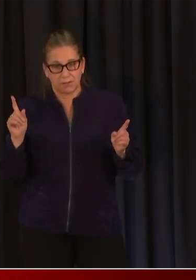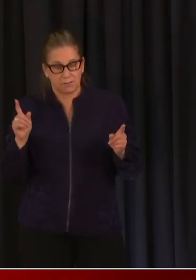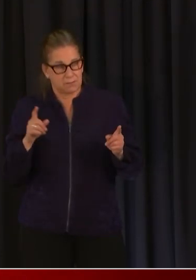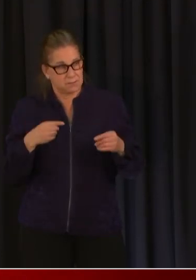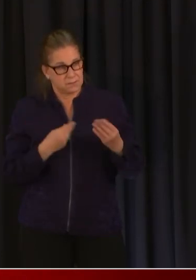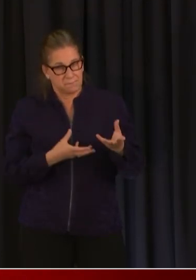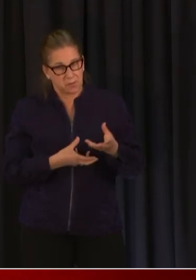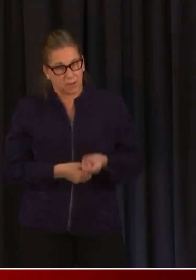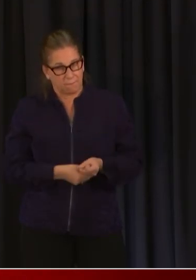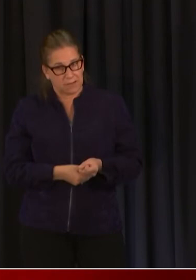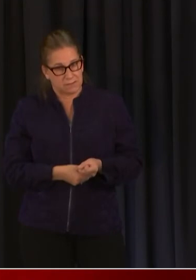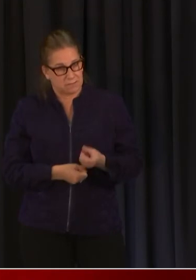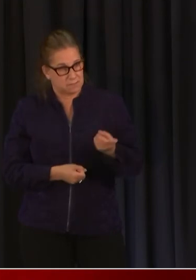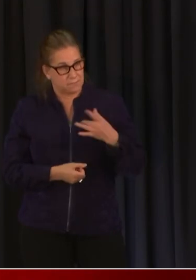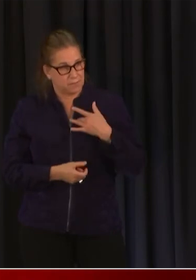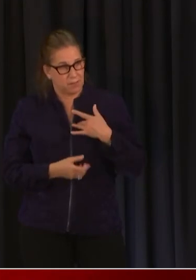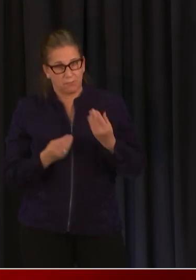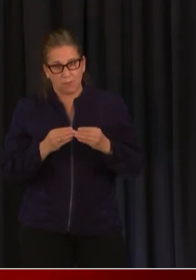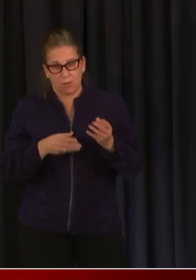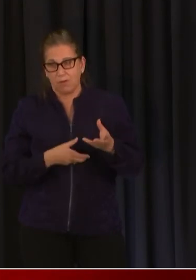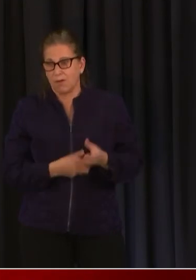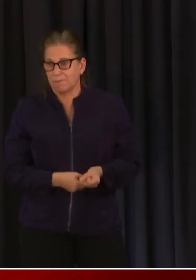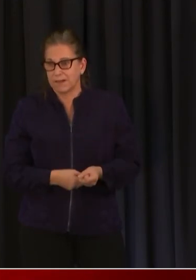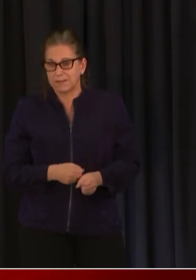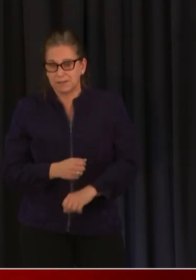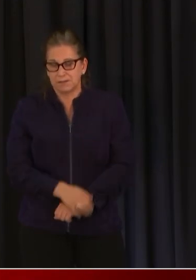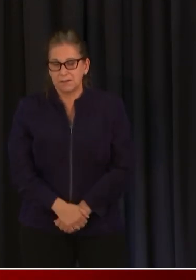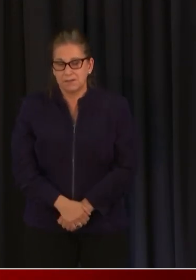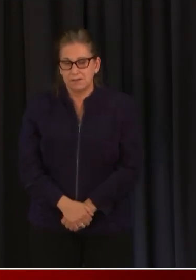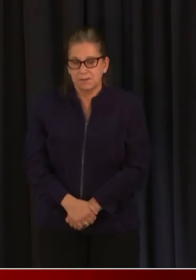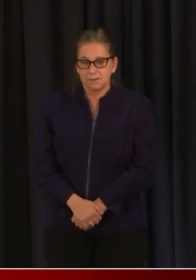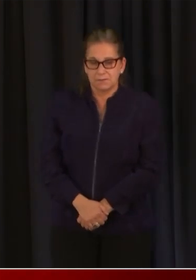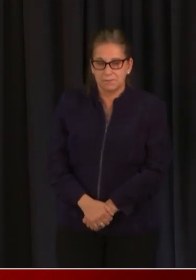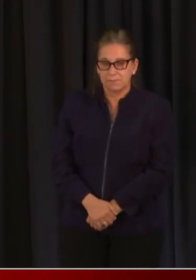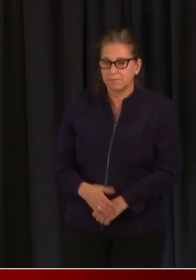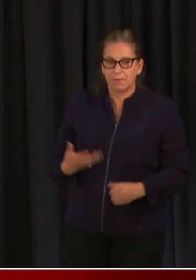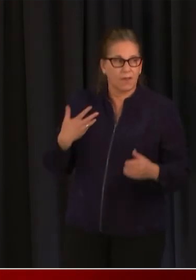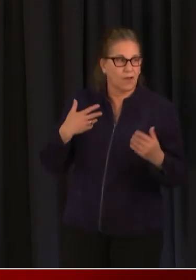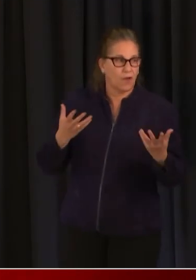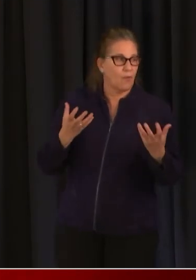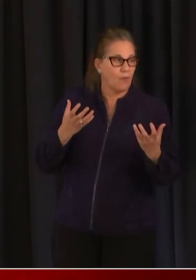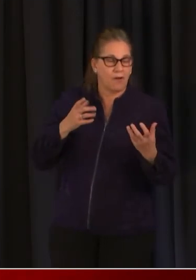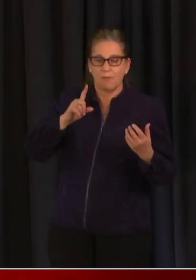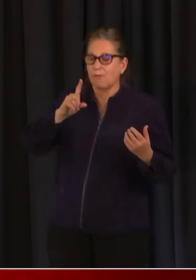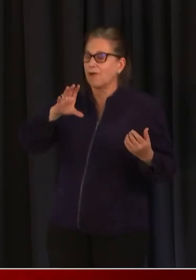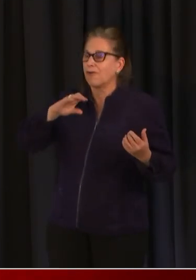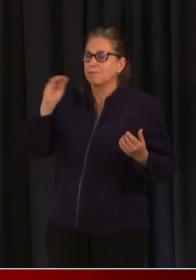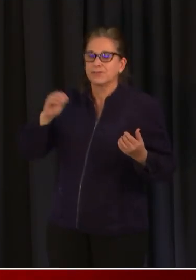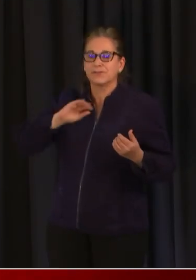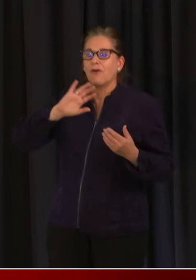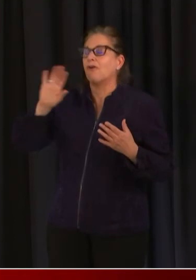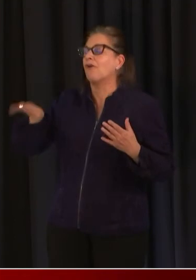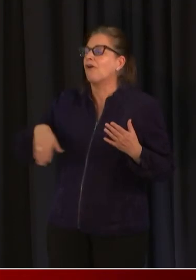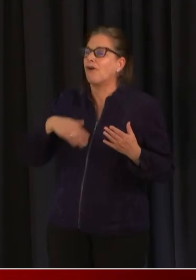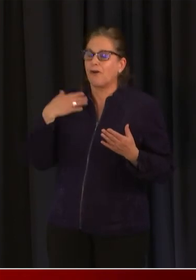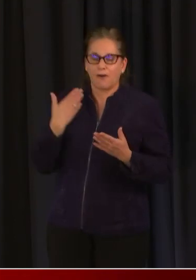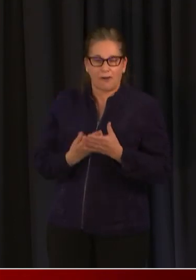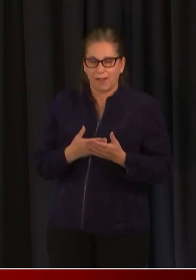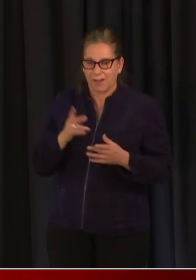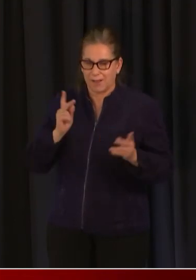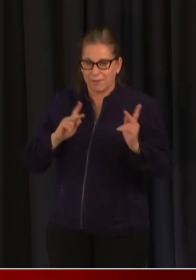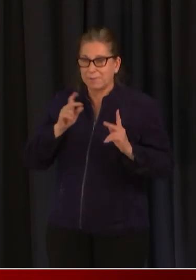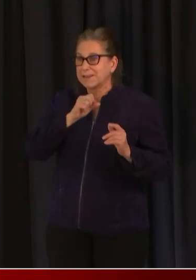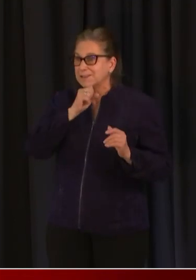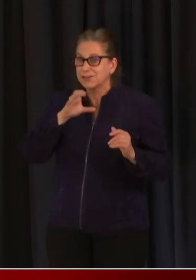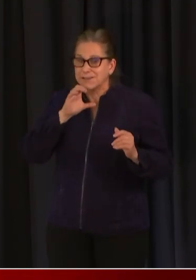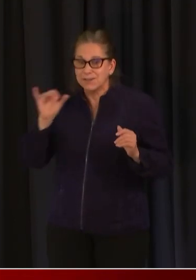system. So we want to get 100% of our seniors vaccinated. We went up a little percentage